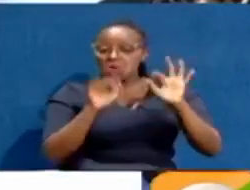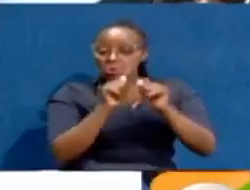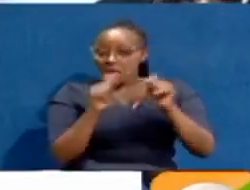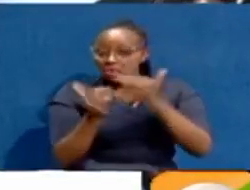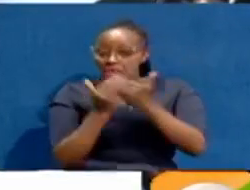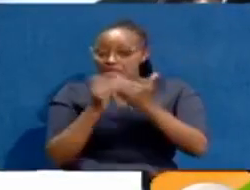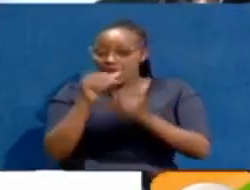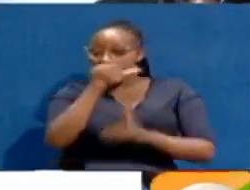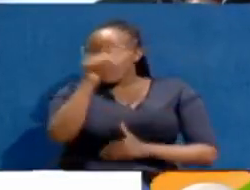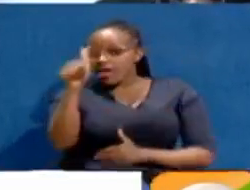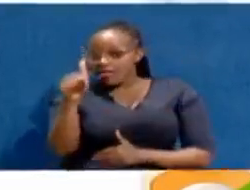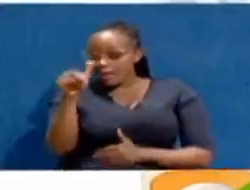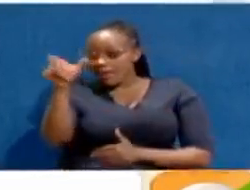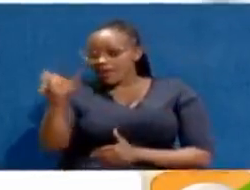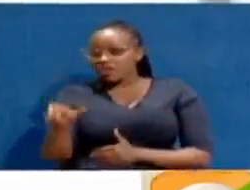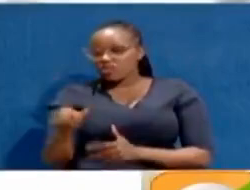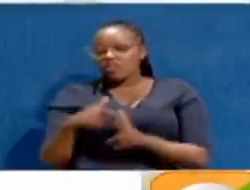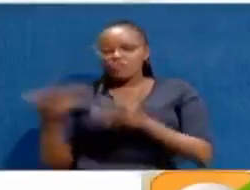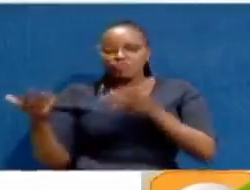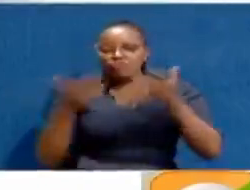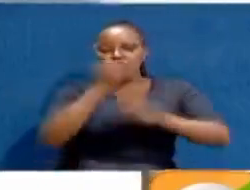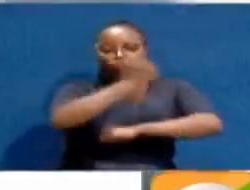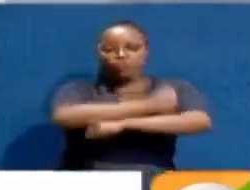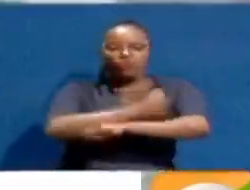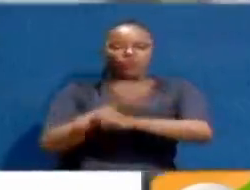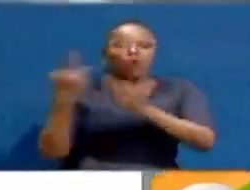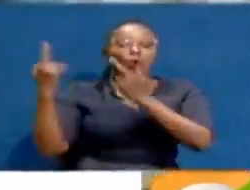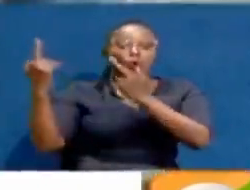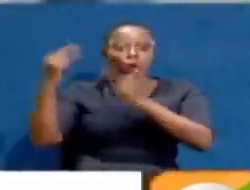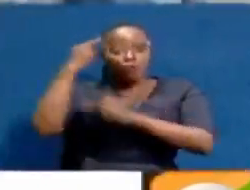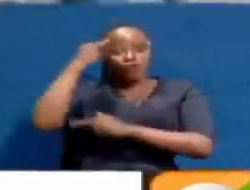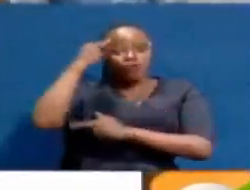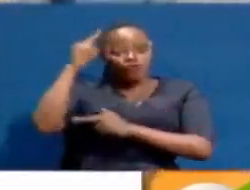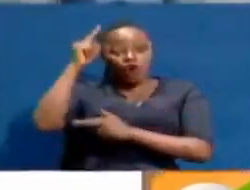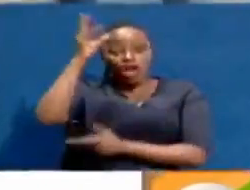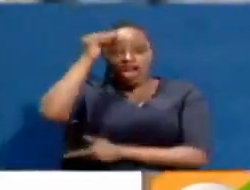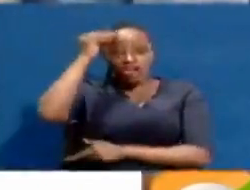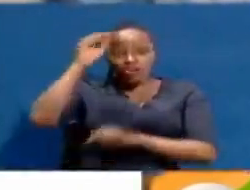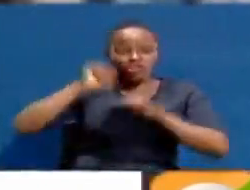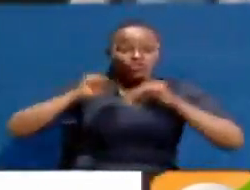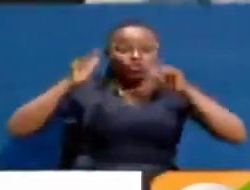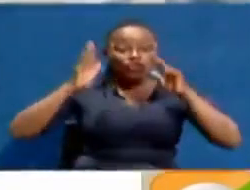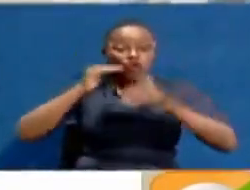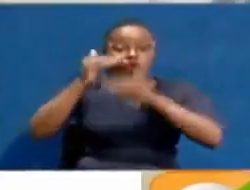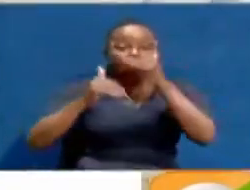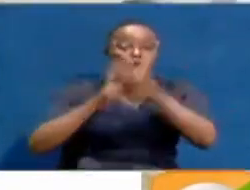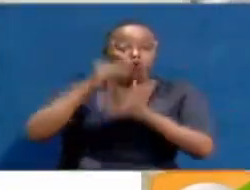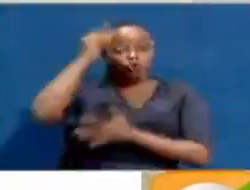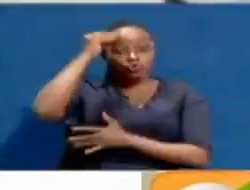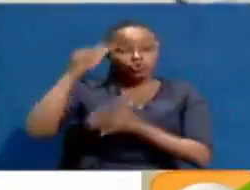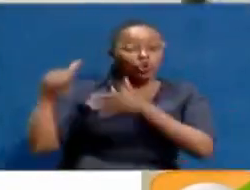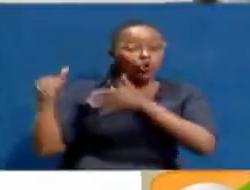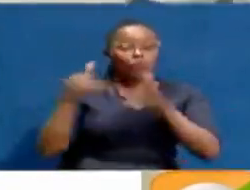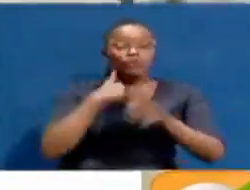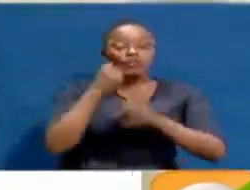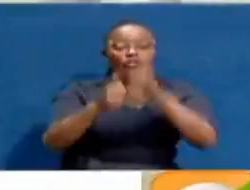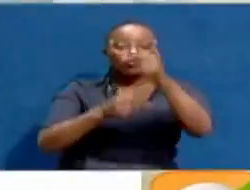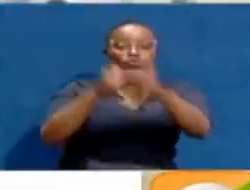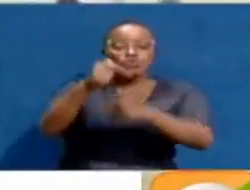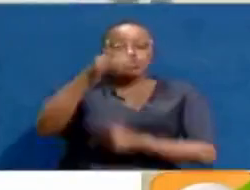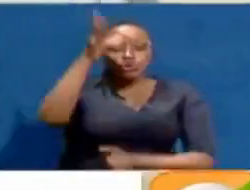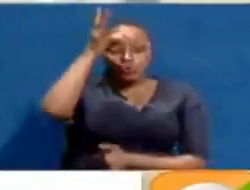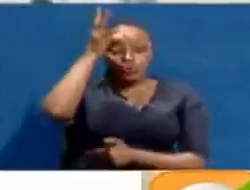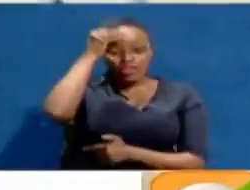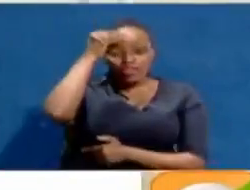else, will be brought back to school. Kwa sasa ni matumaini ya maafisa wa elimu kuwa kila mwanafunzi atapata fursa ya kuendelea na